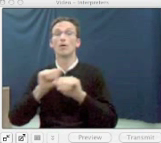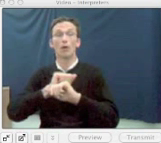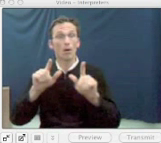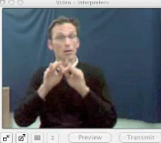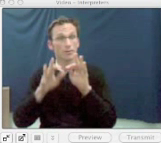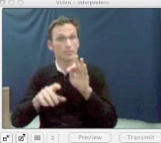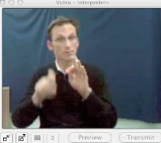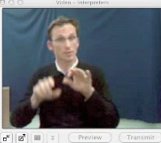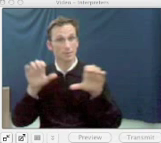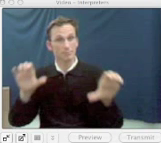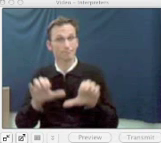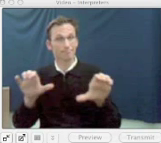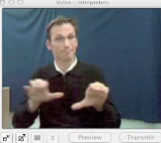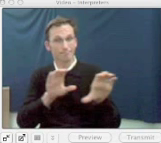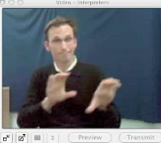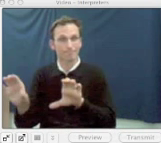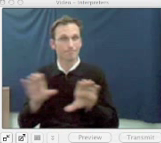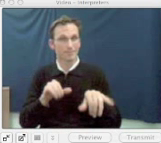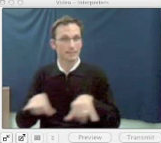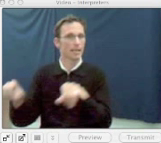contextual factors change.